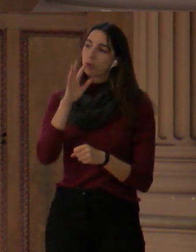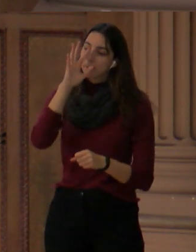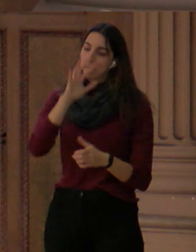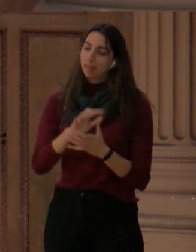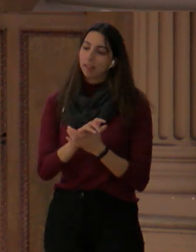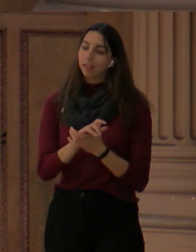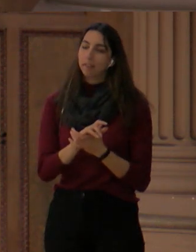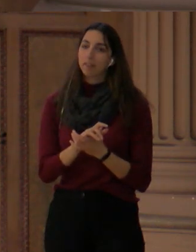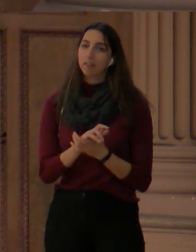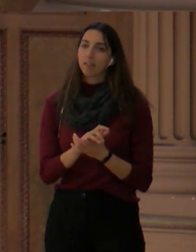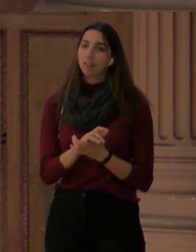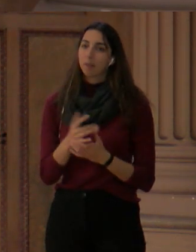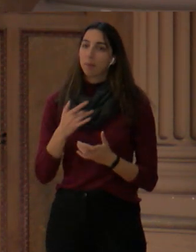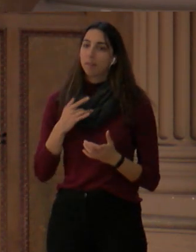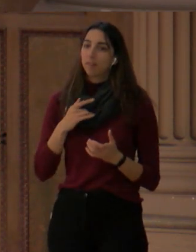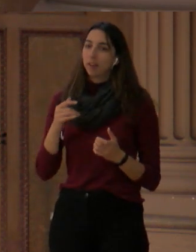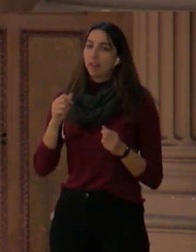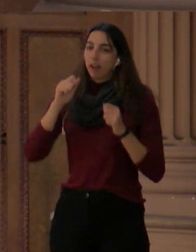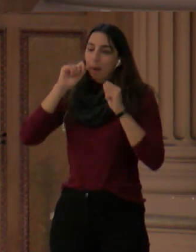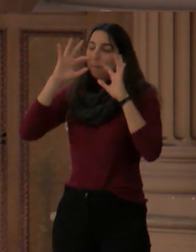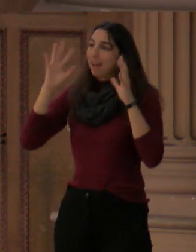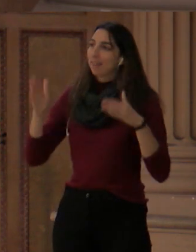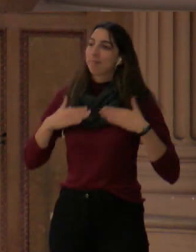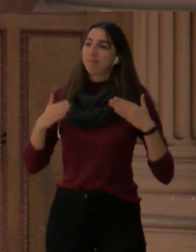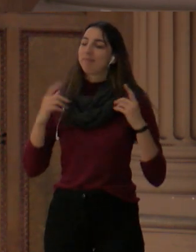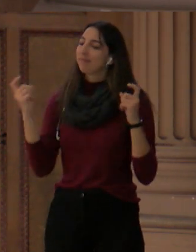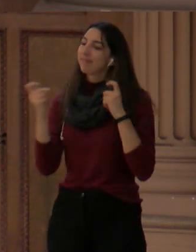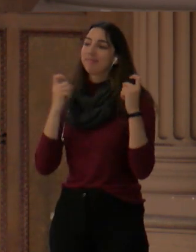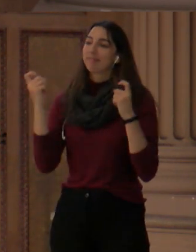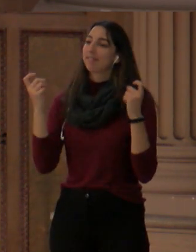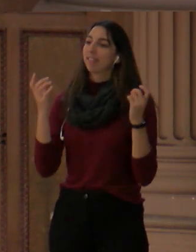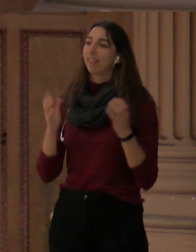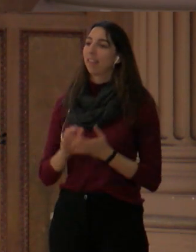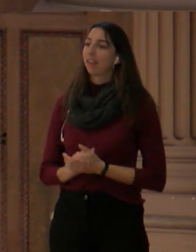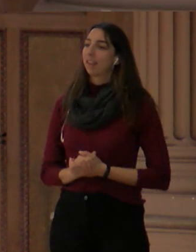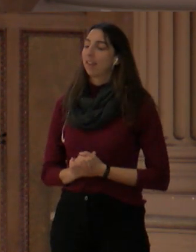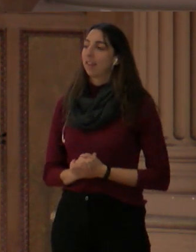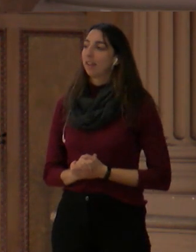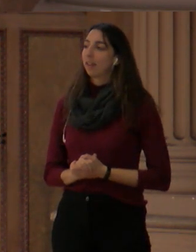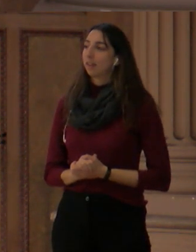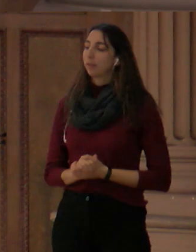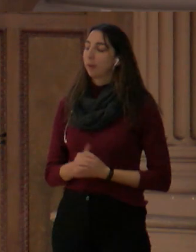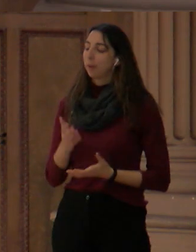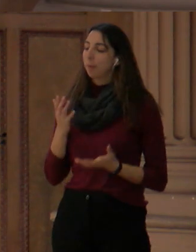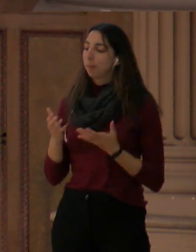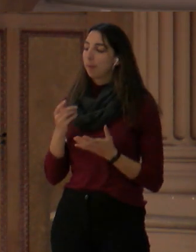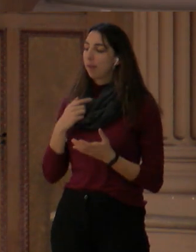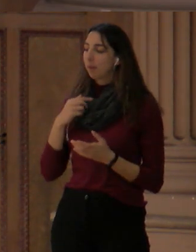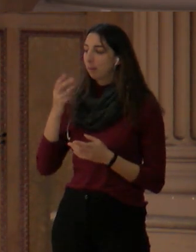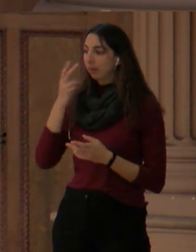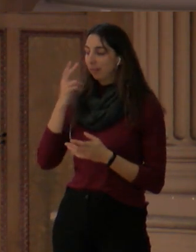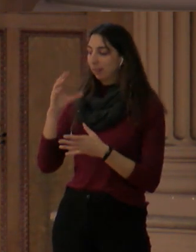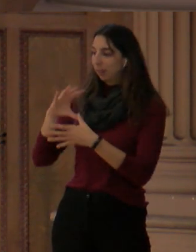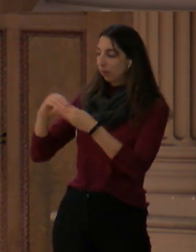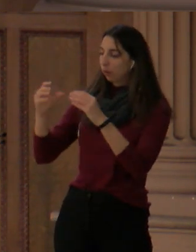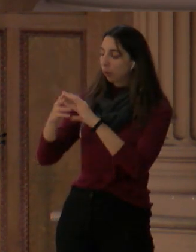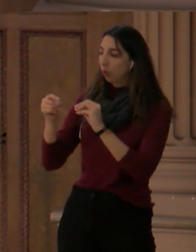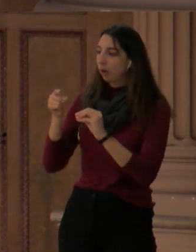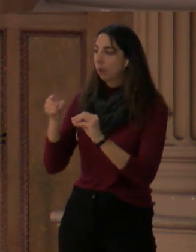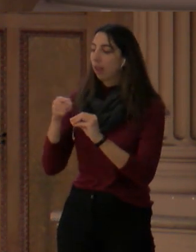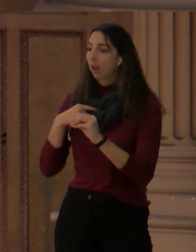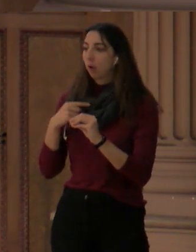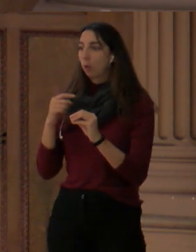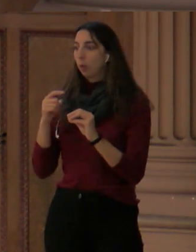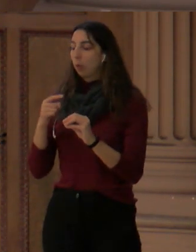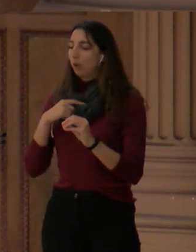Sayers again writes, now we may call that doctrine exhilarating or we may call it devastating. We may call it revelation or